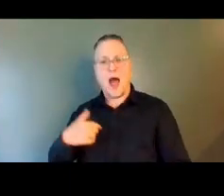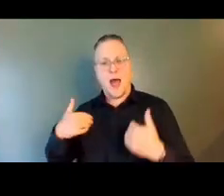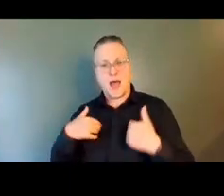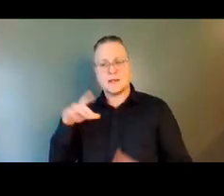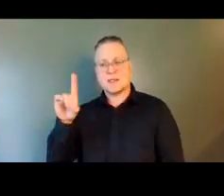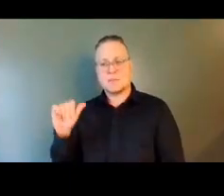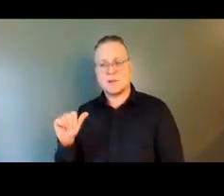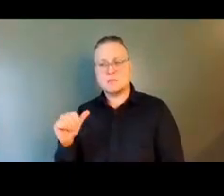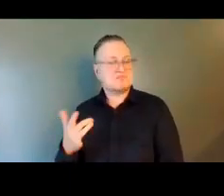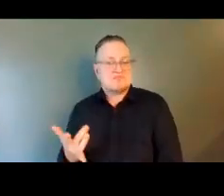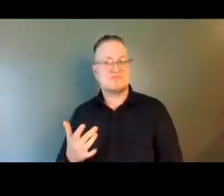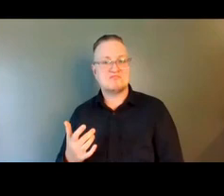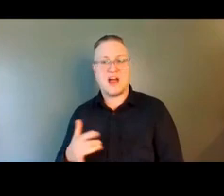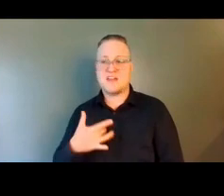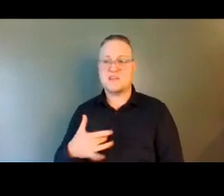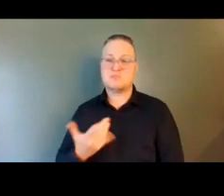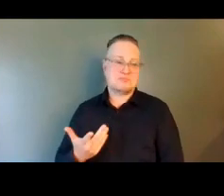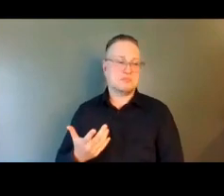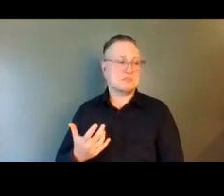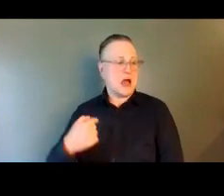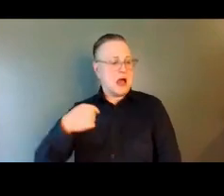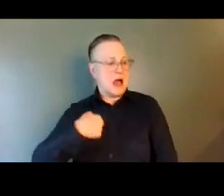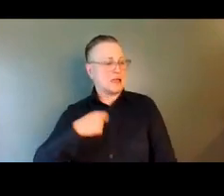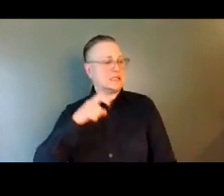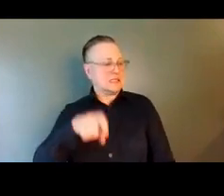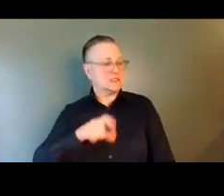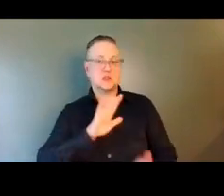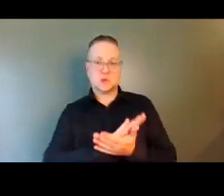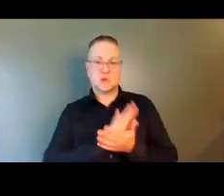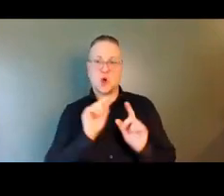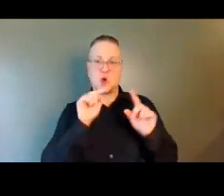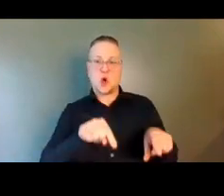going to a school that needed that kind of education, right?